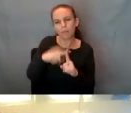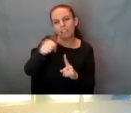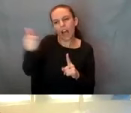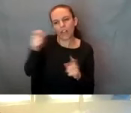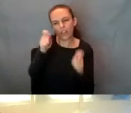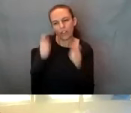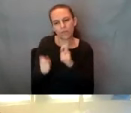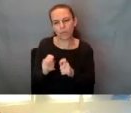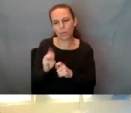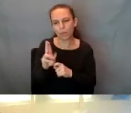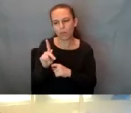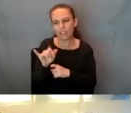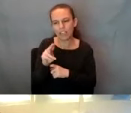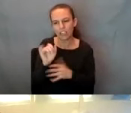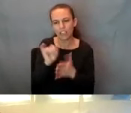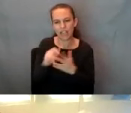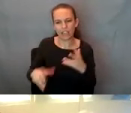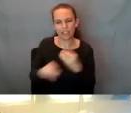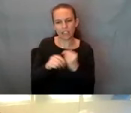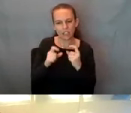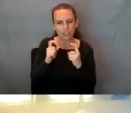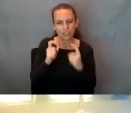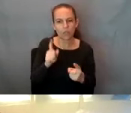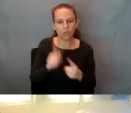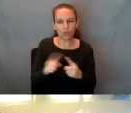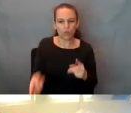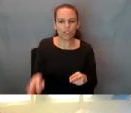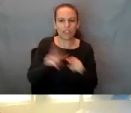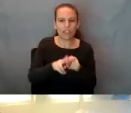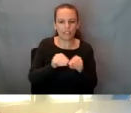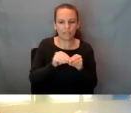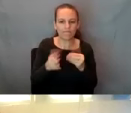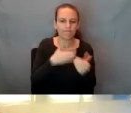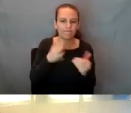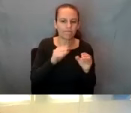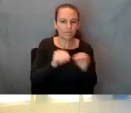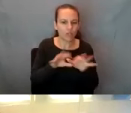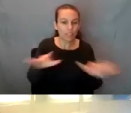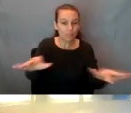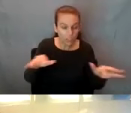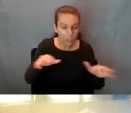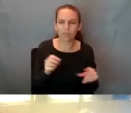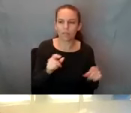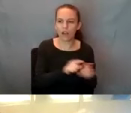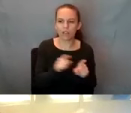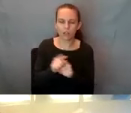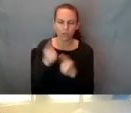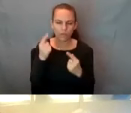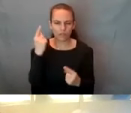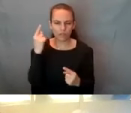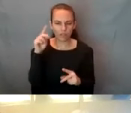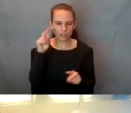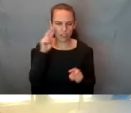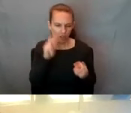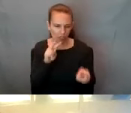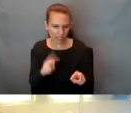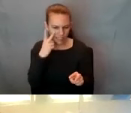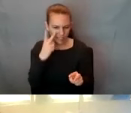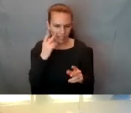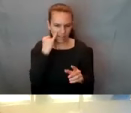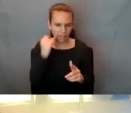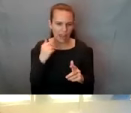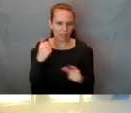be contributing to increased transmission. We're still waiting for experiments on its impact on clinical severity and on